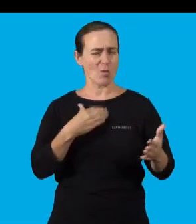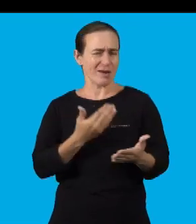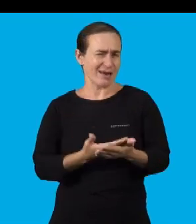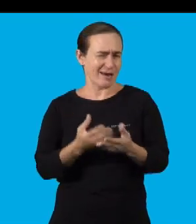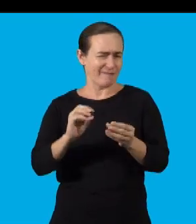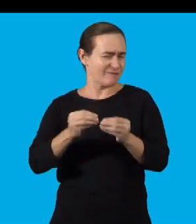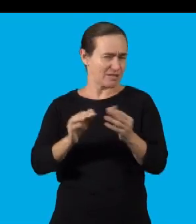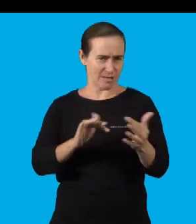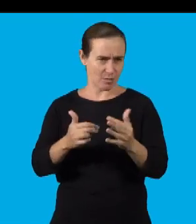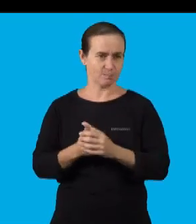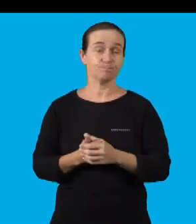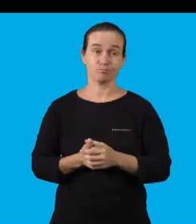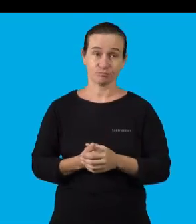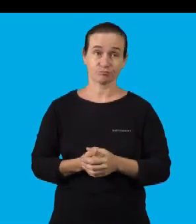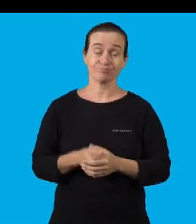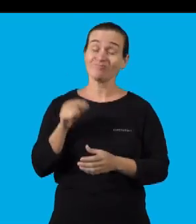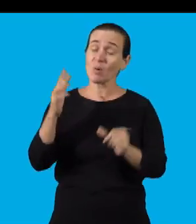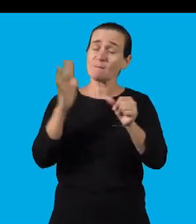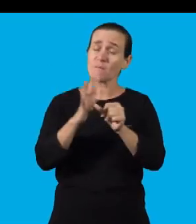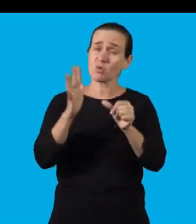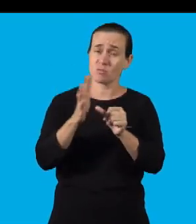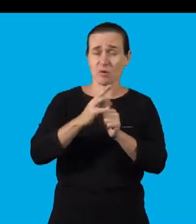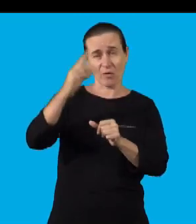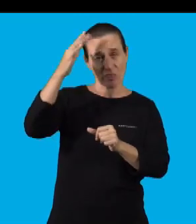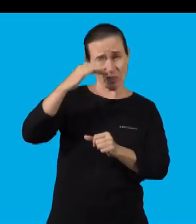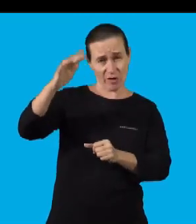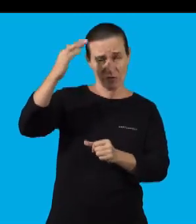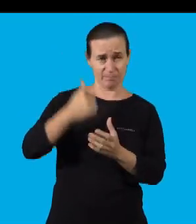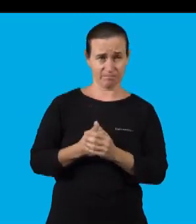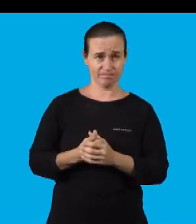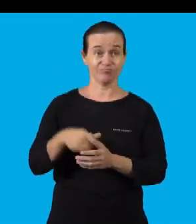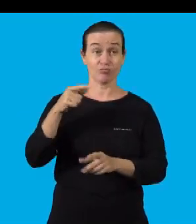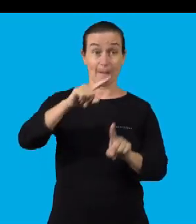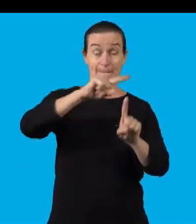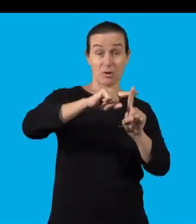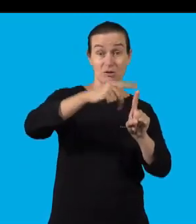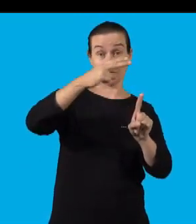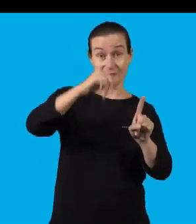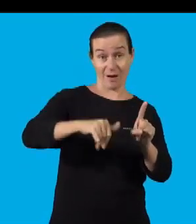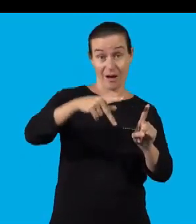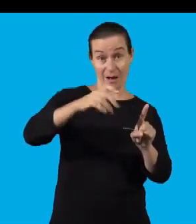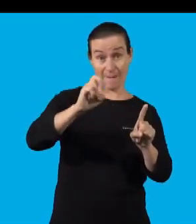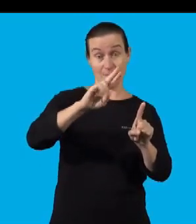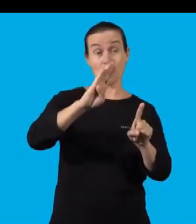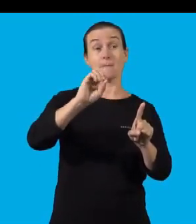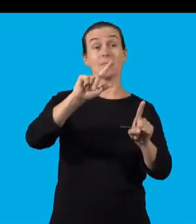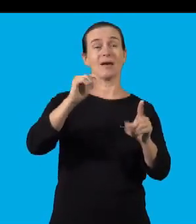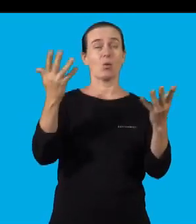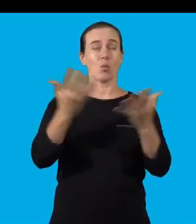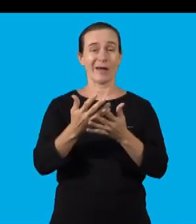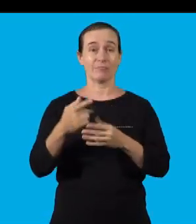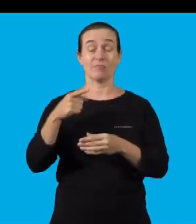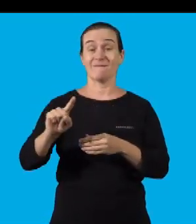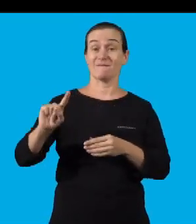that. Firstly, we are going to look at the key theory aspects there. A positive hyperbola is found in the first and the